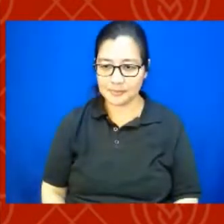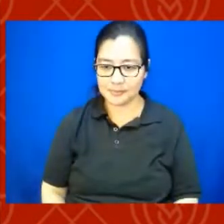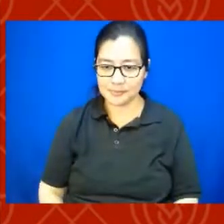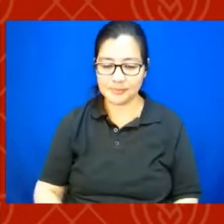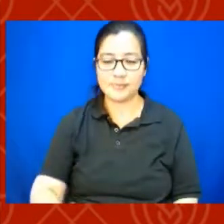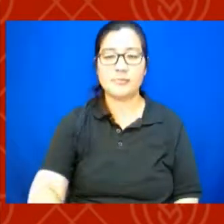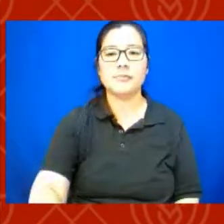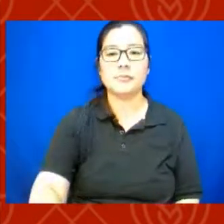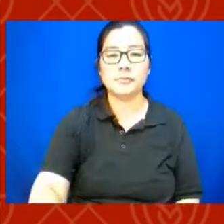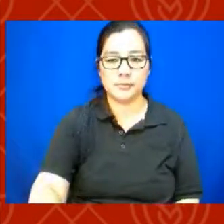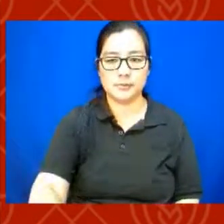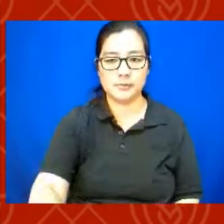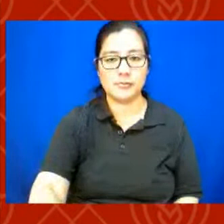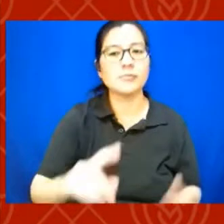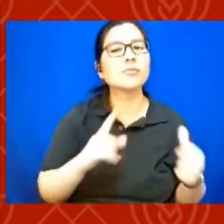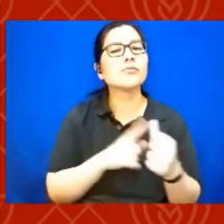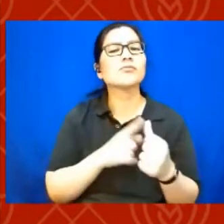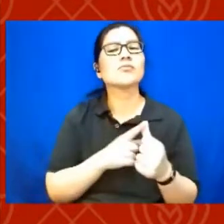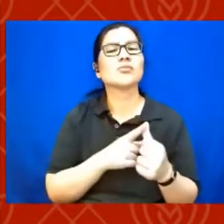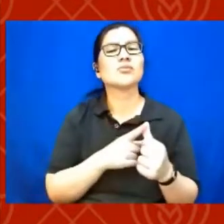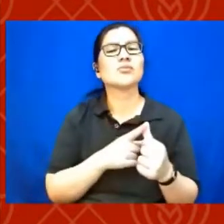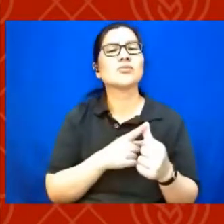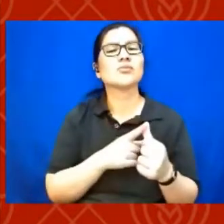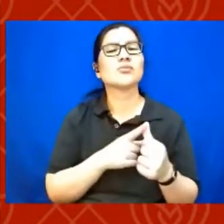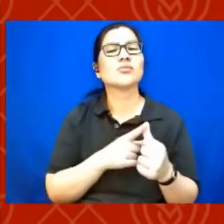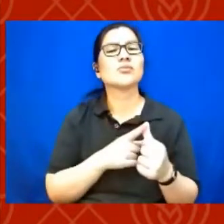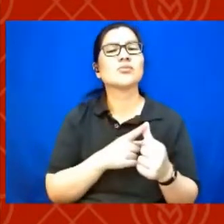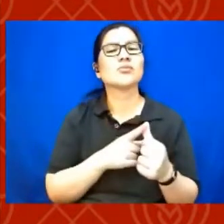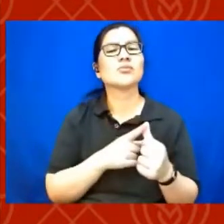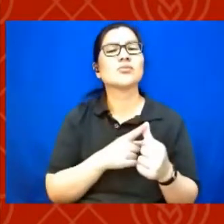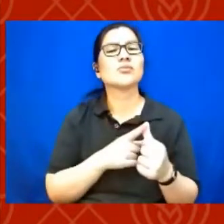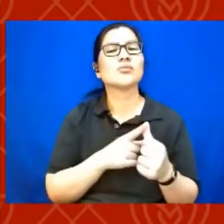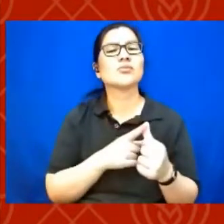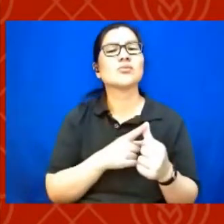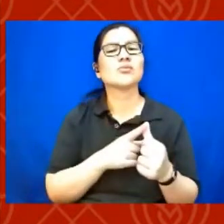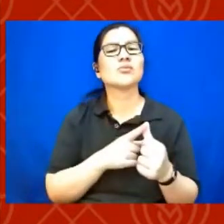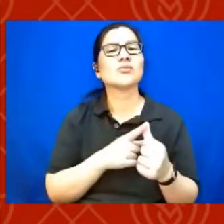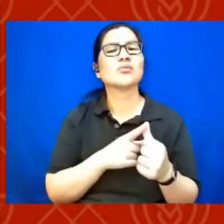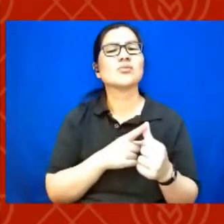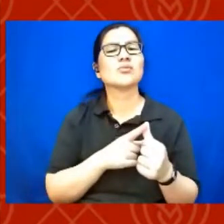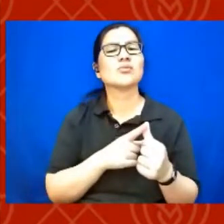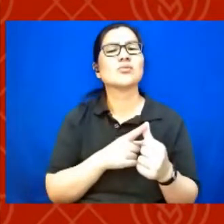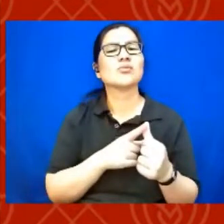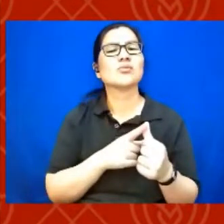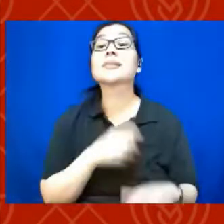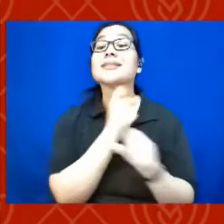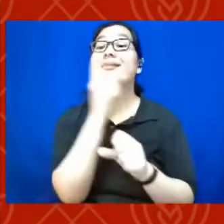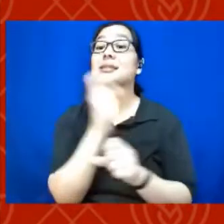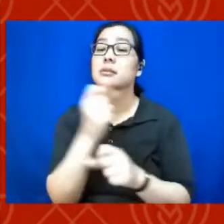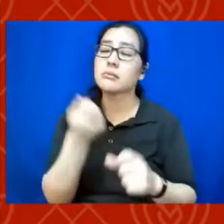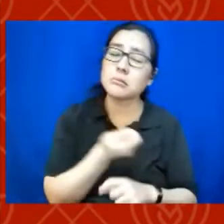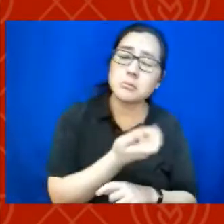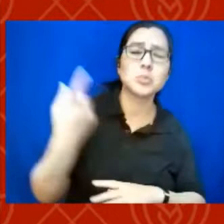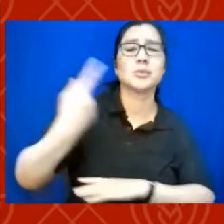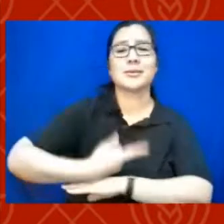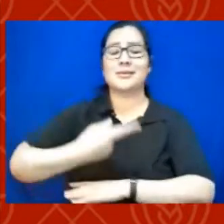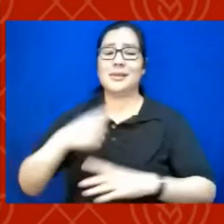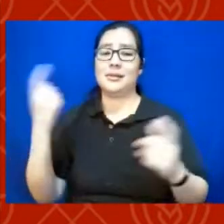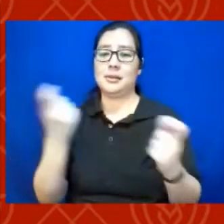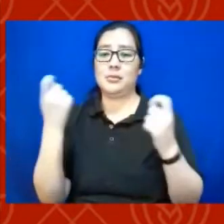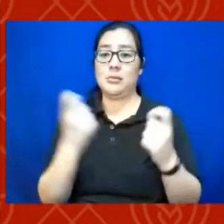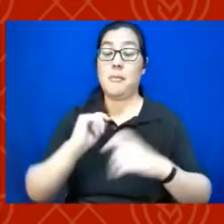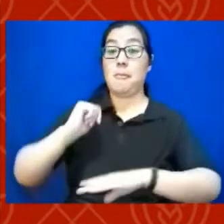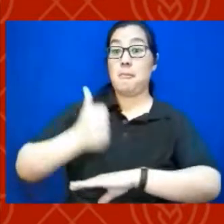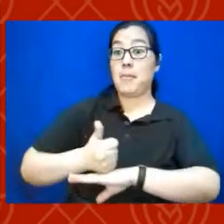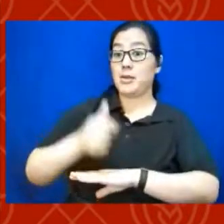So first off, what is Chinese New Year? Chinese New Year is an annual multi-day celebration that is based around the